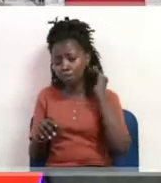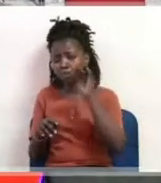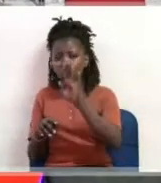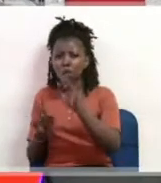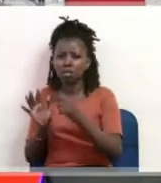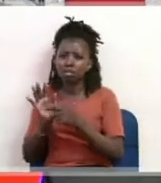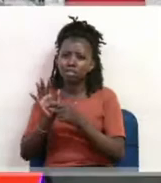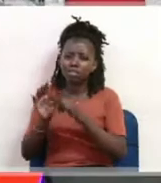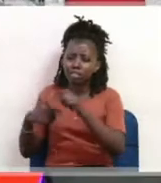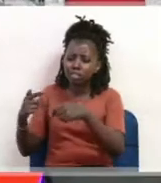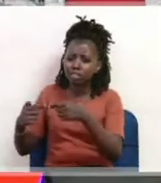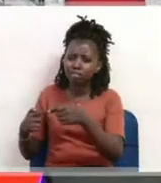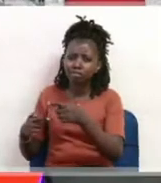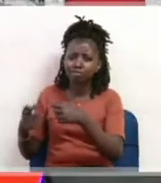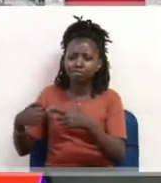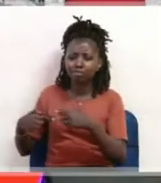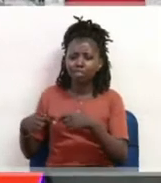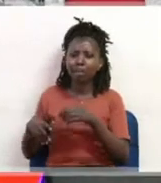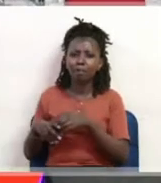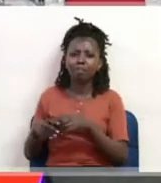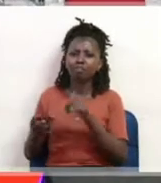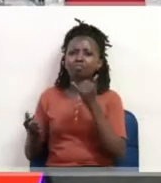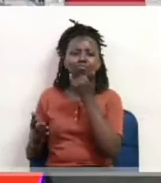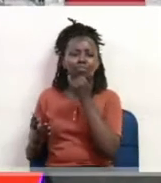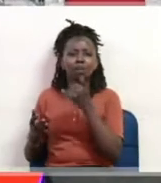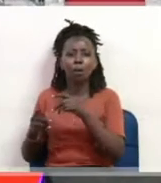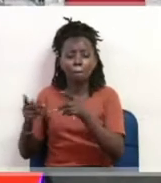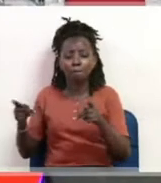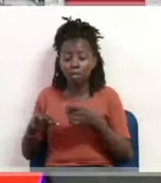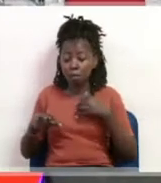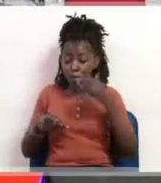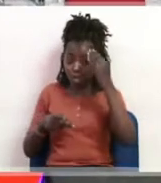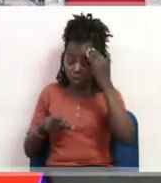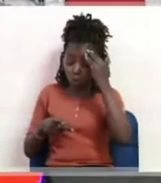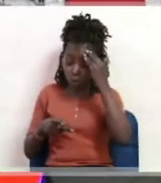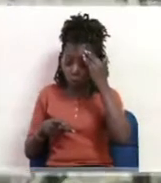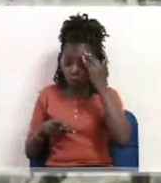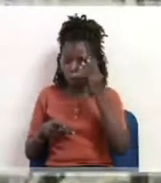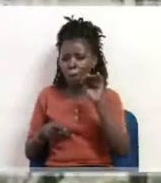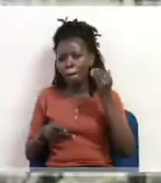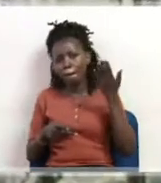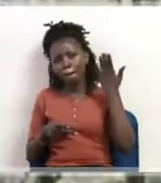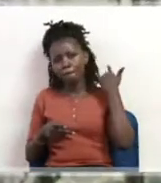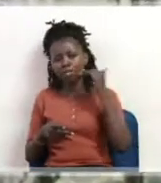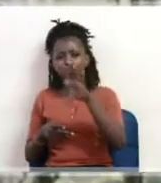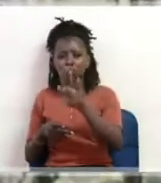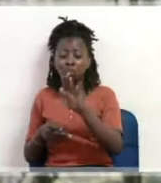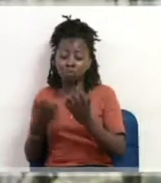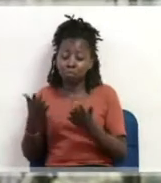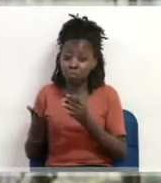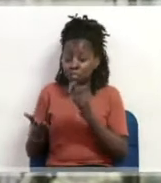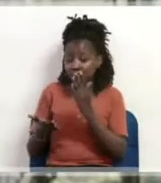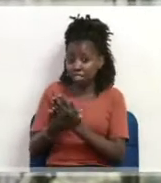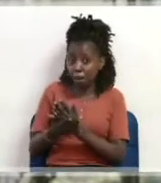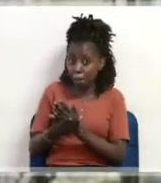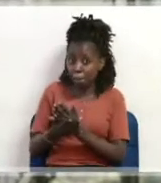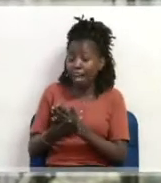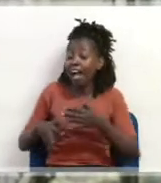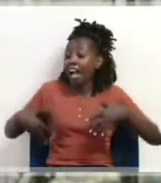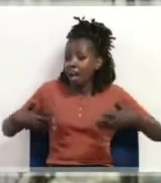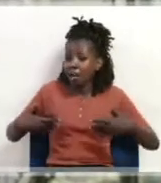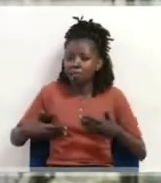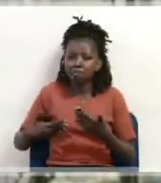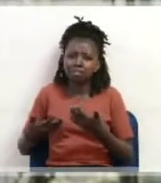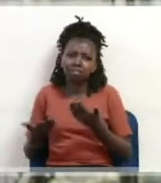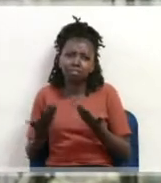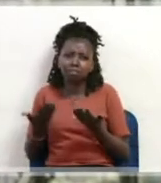all of us have a past. I know some of your past, you brag with it. You're proud with your past. I know some of you,